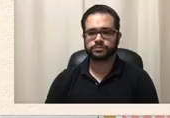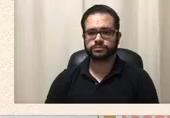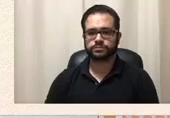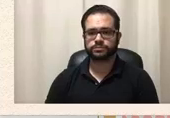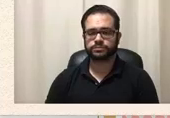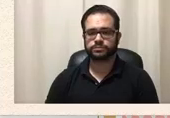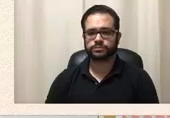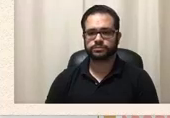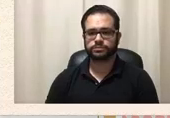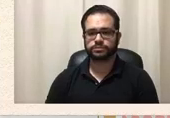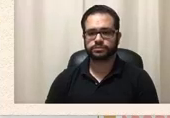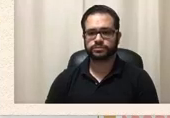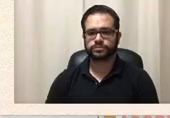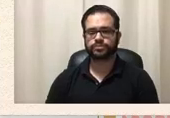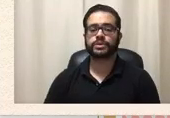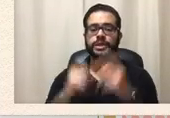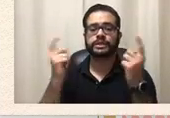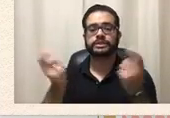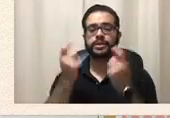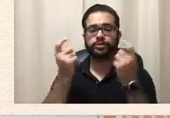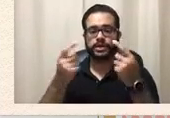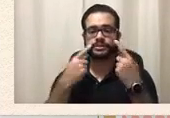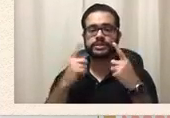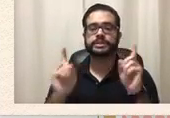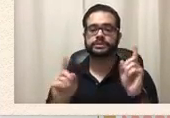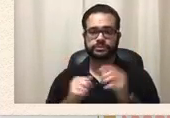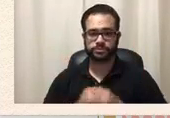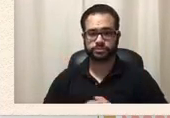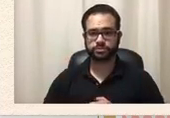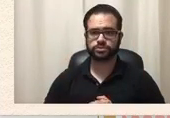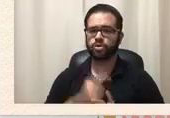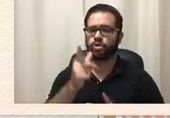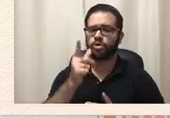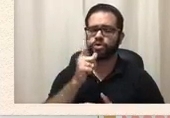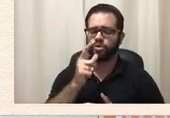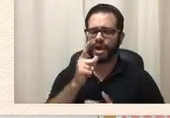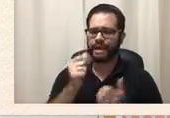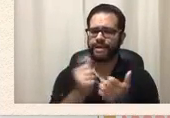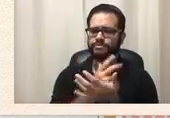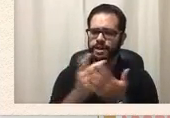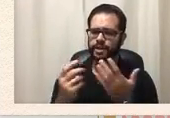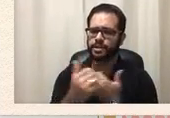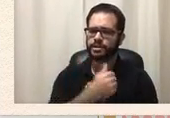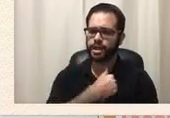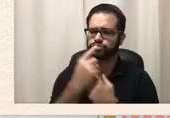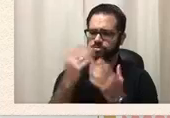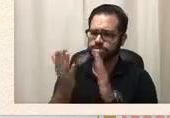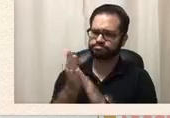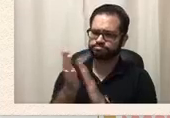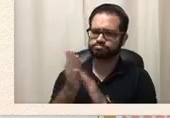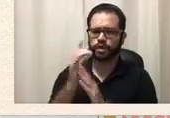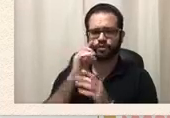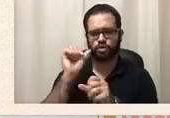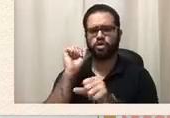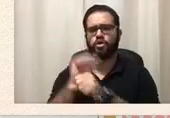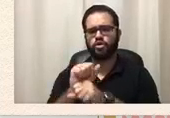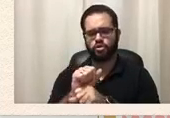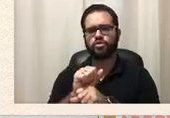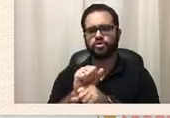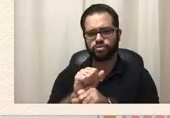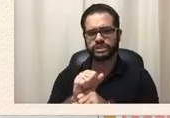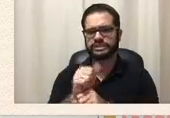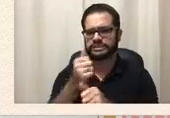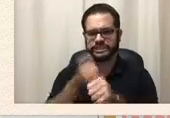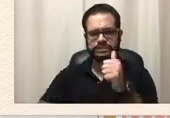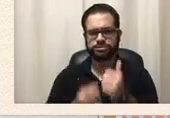Celebrate success. Who doesn't love to be celebrated for their hard work? Every small gain should be recognized,